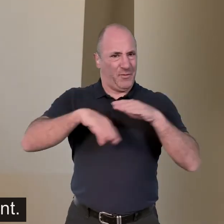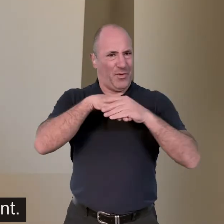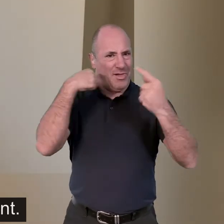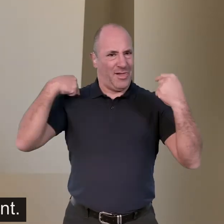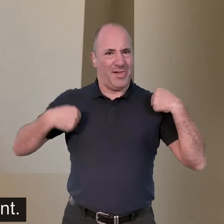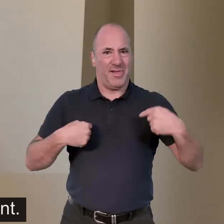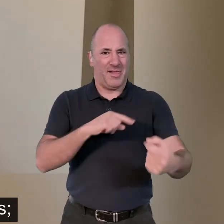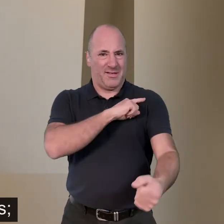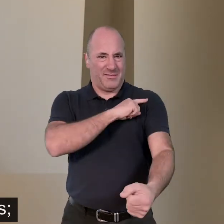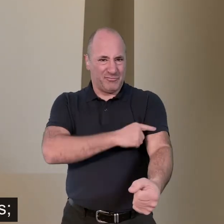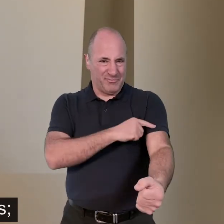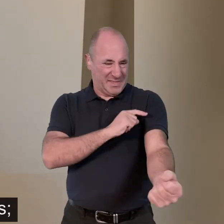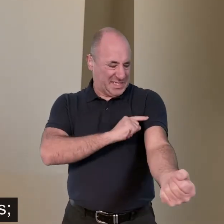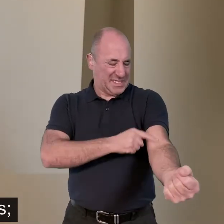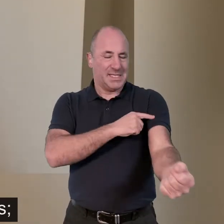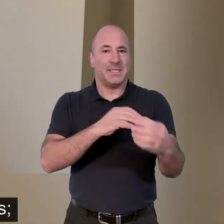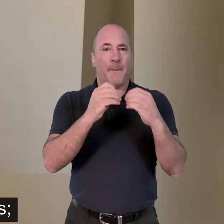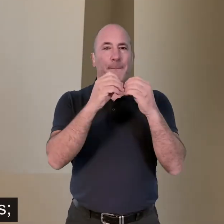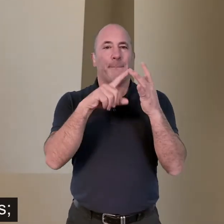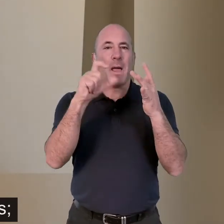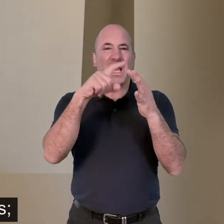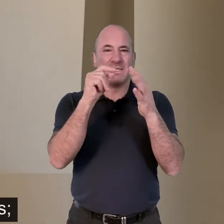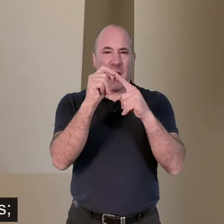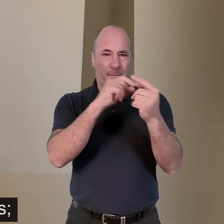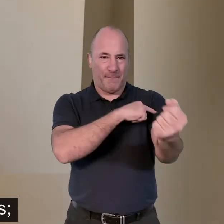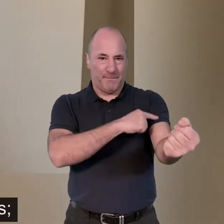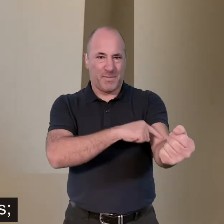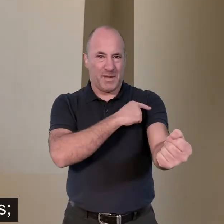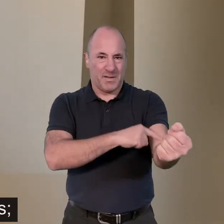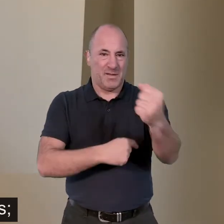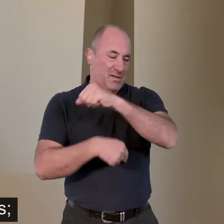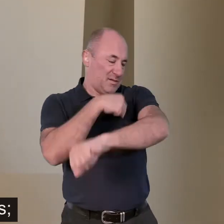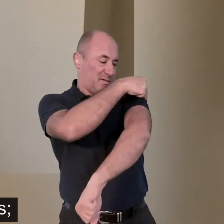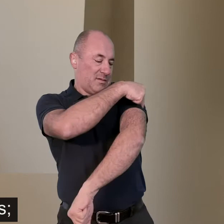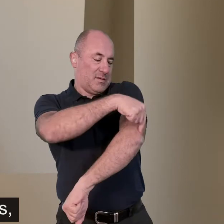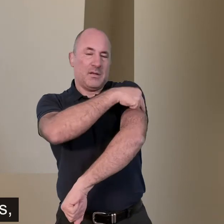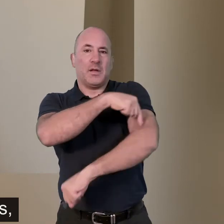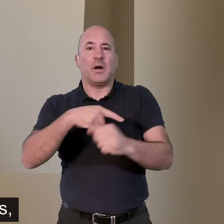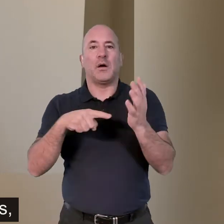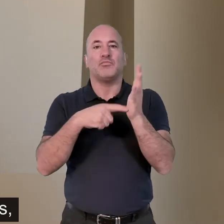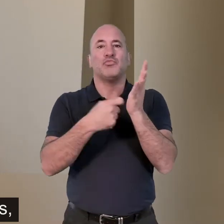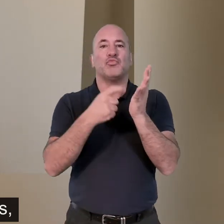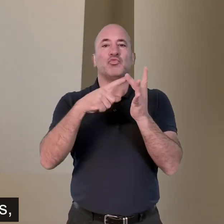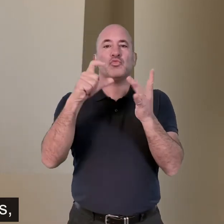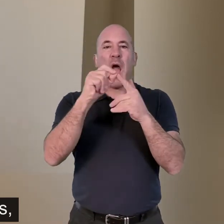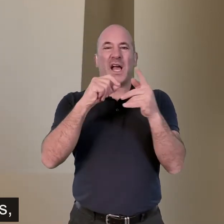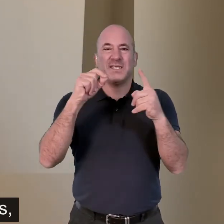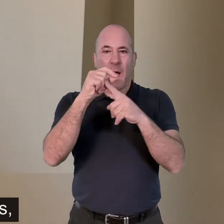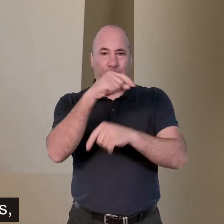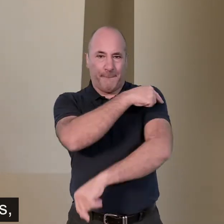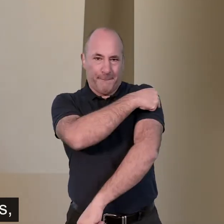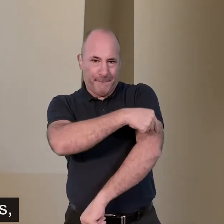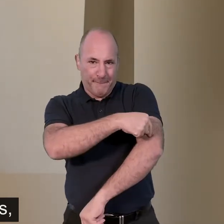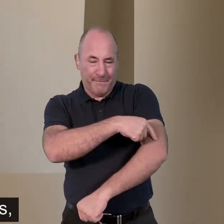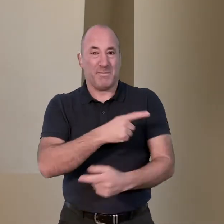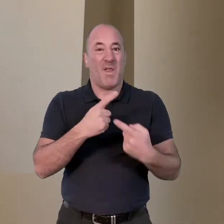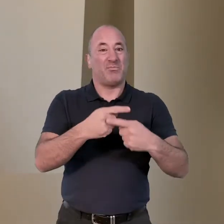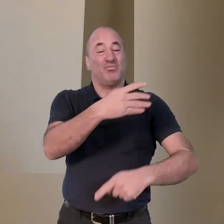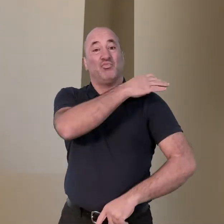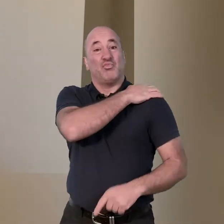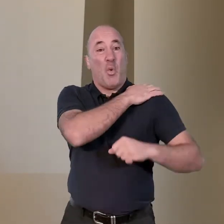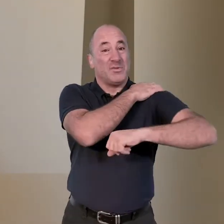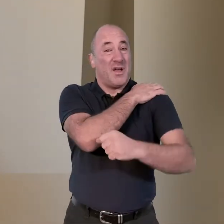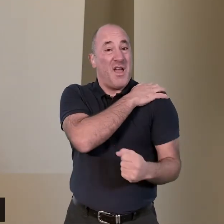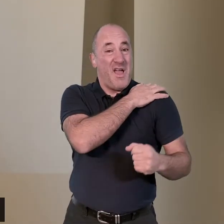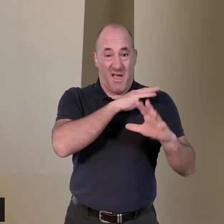in this movement, from your biceps, which is at the front of your arms, to your triceps, which is at your back of your arms, and